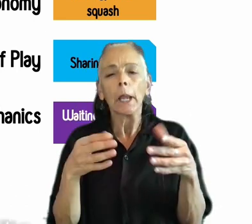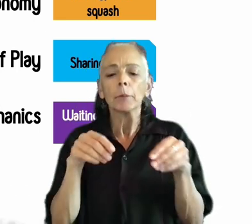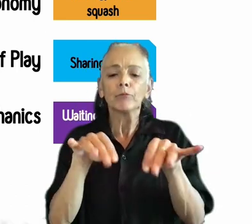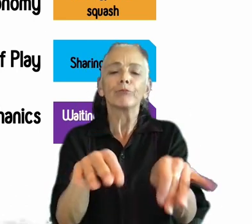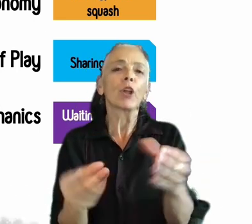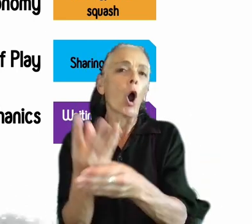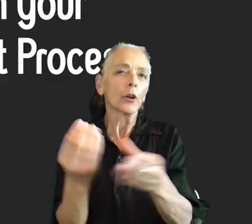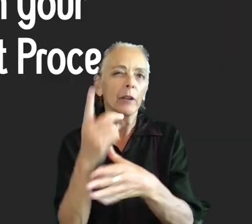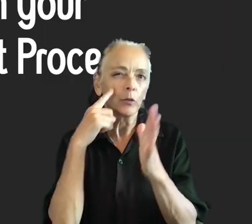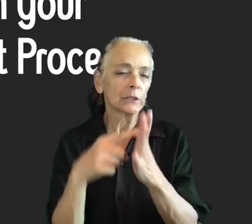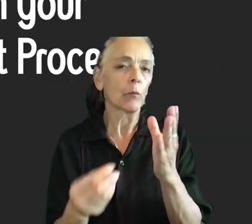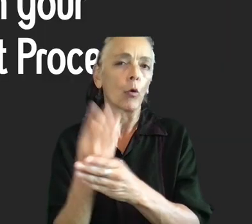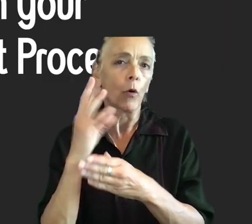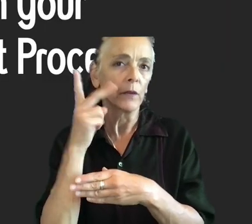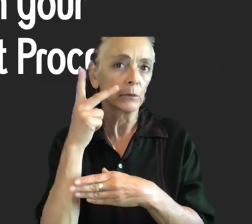vegetables